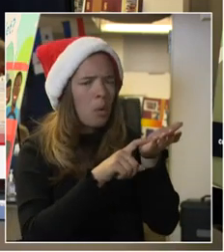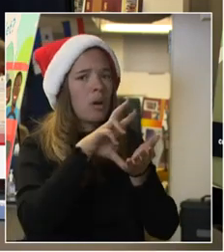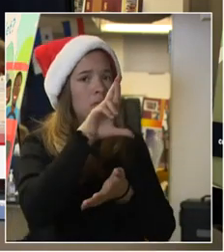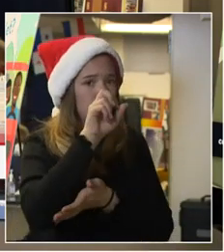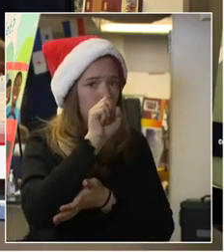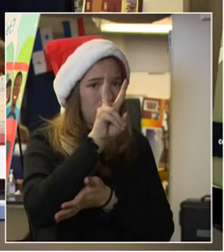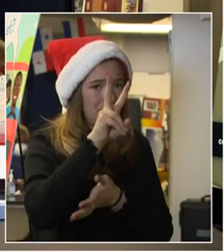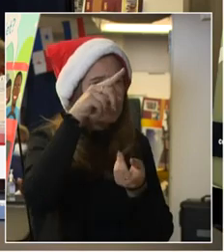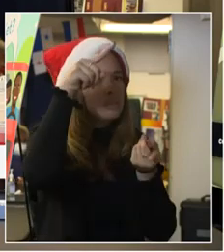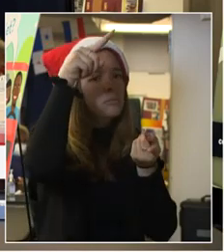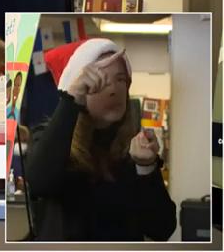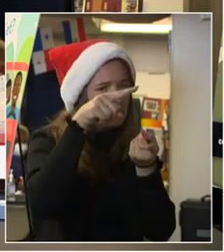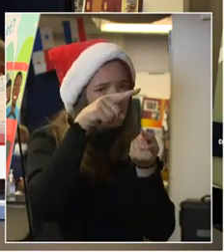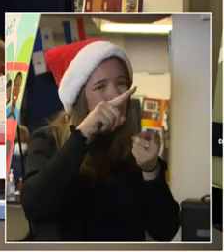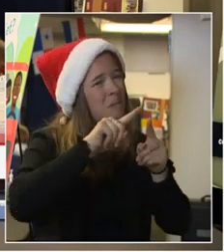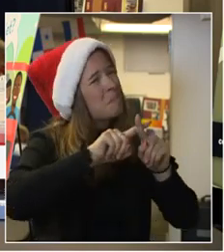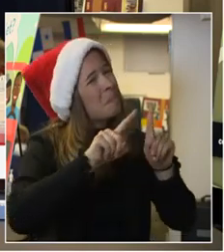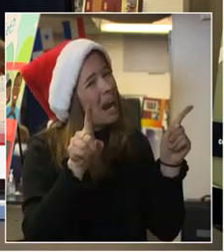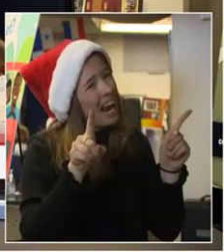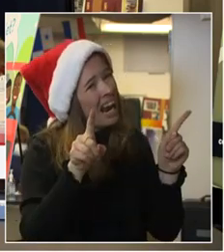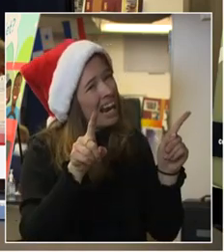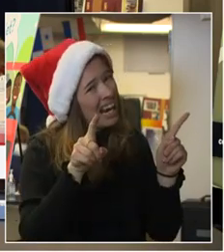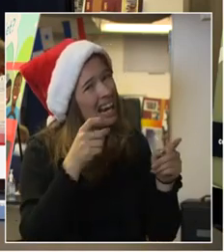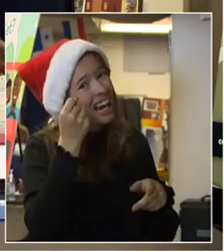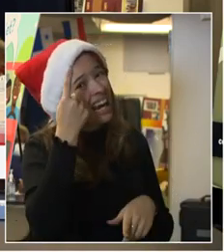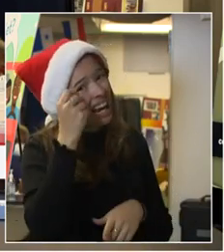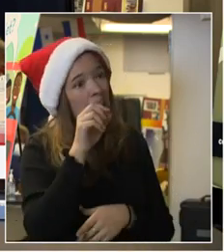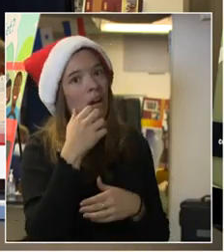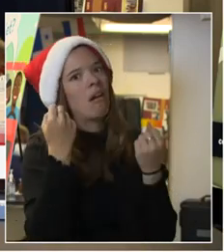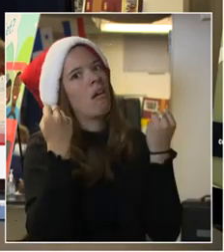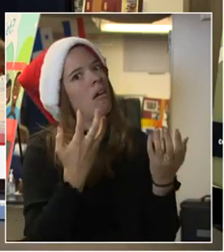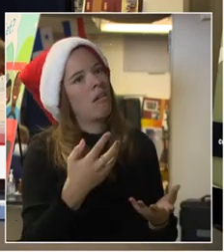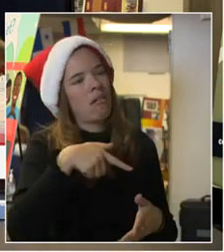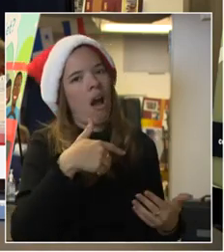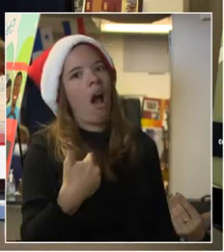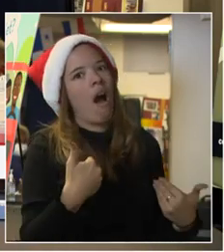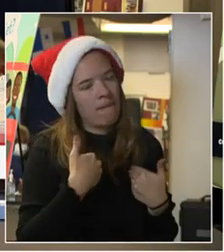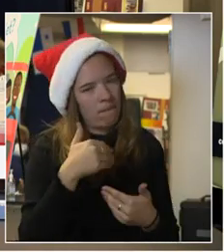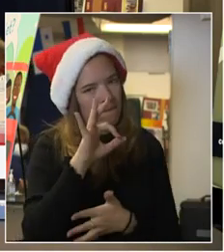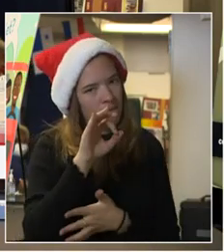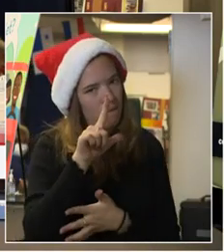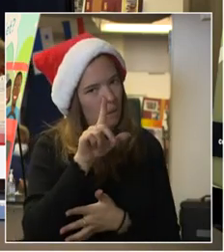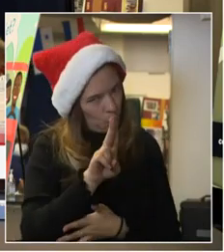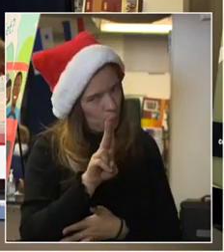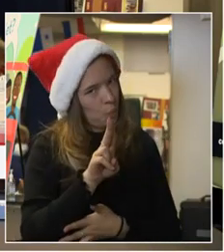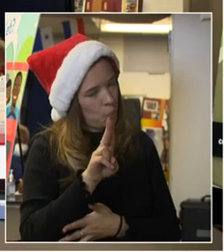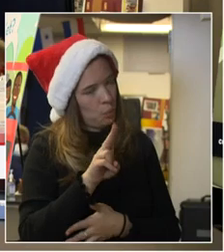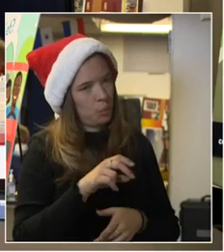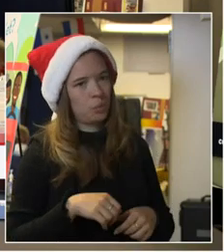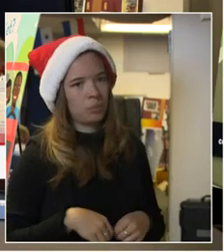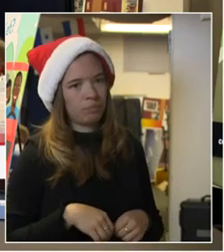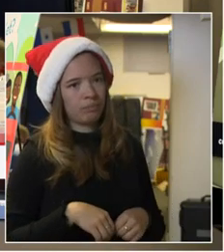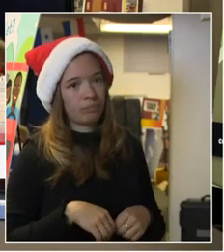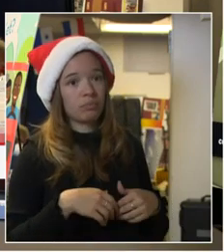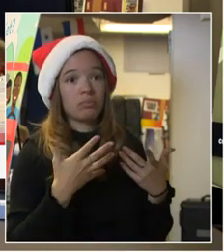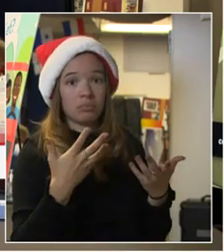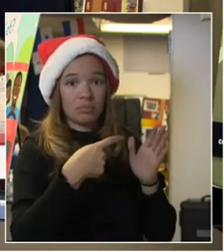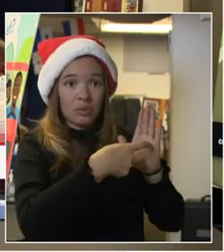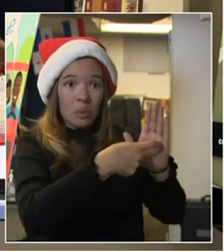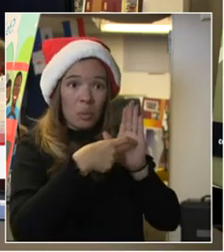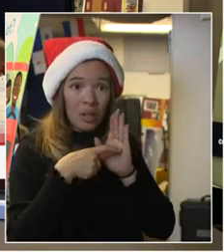seeing flu. And with that, those that require hospitalizations, we